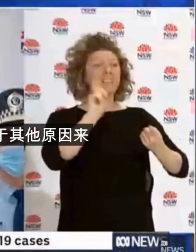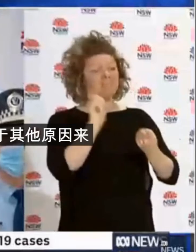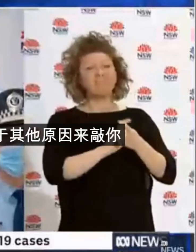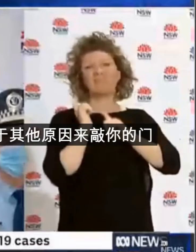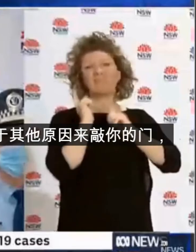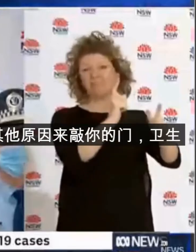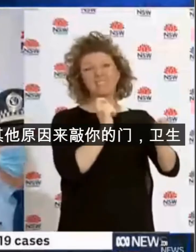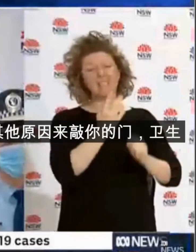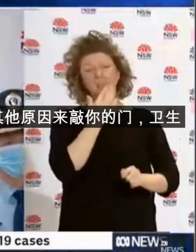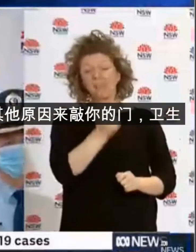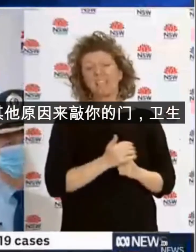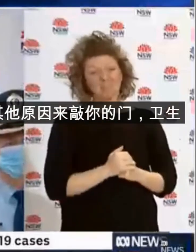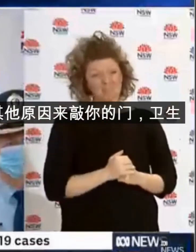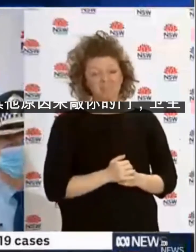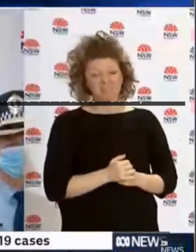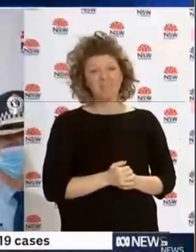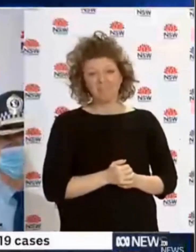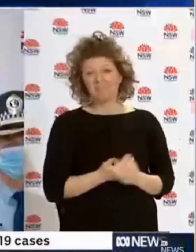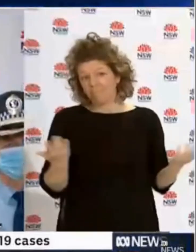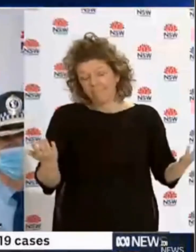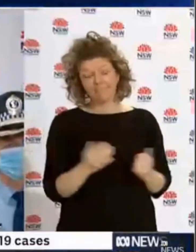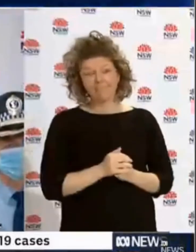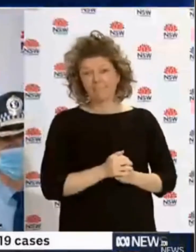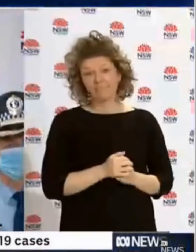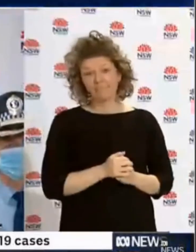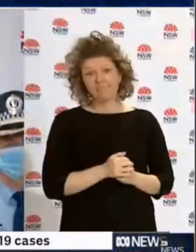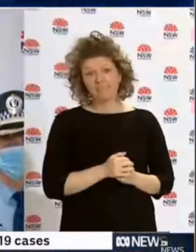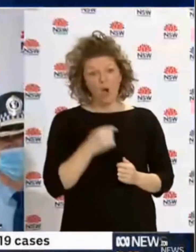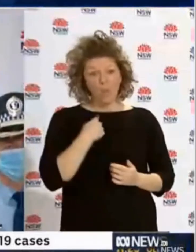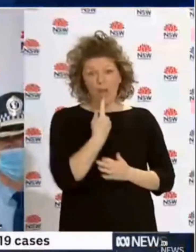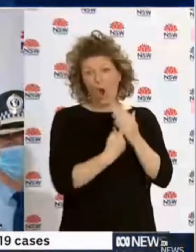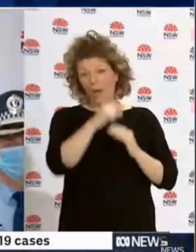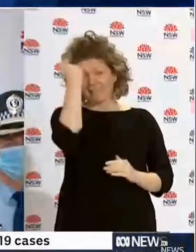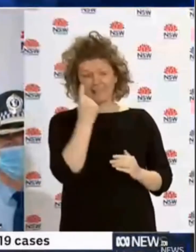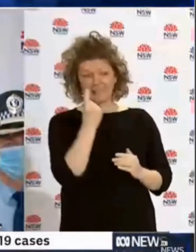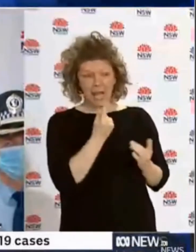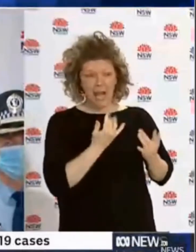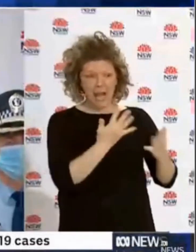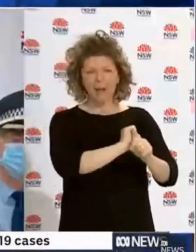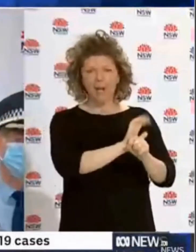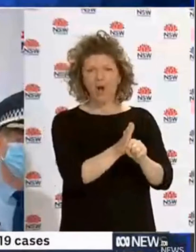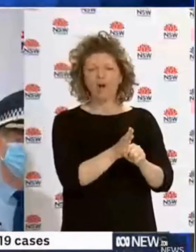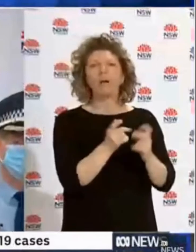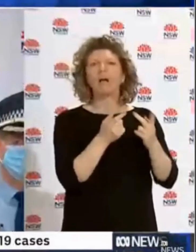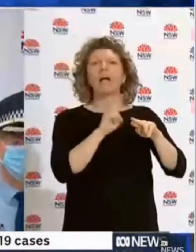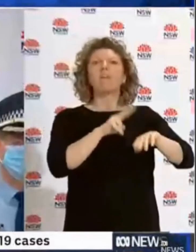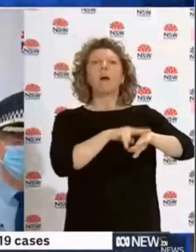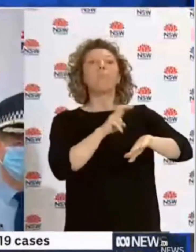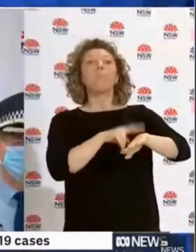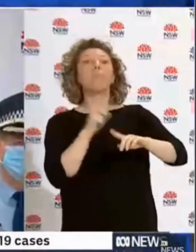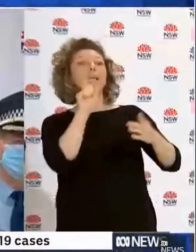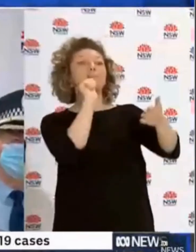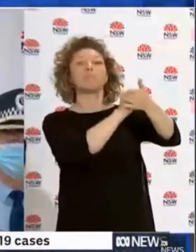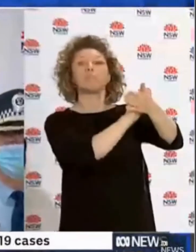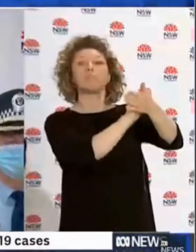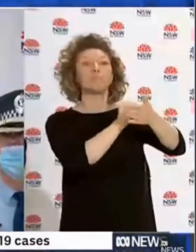I assure them that the health team is there just to get the health results. If the police come knocking on your door for other reasons, that's a matter for the